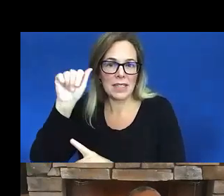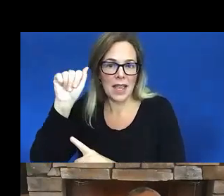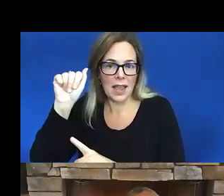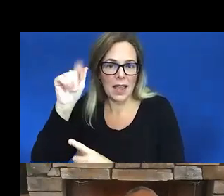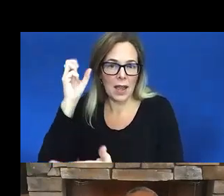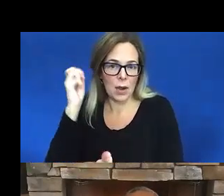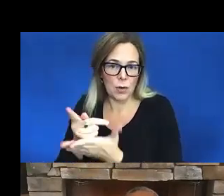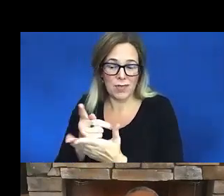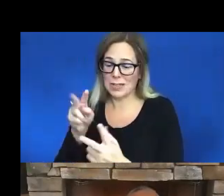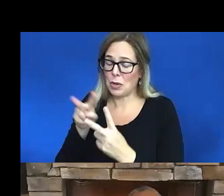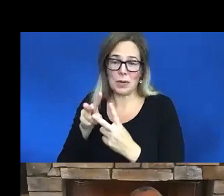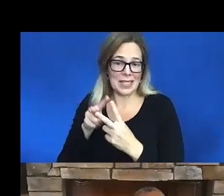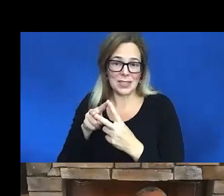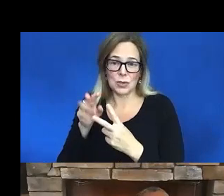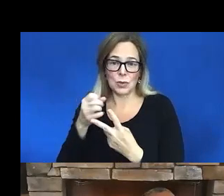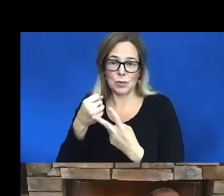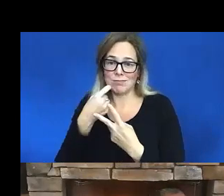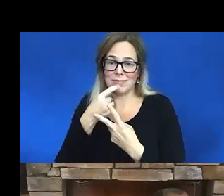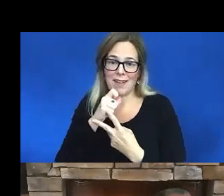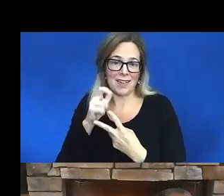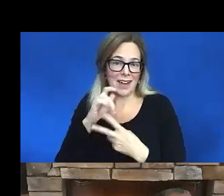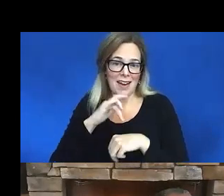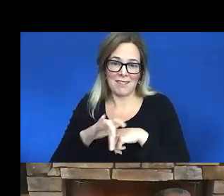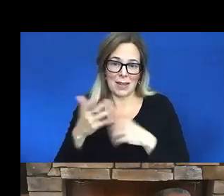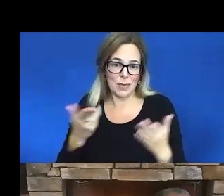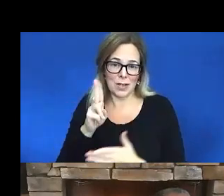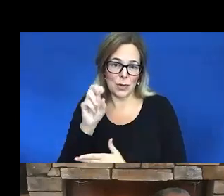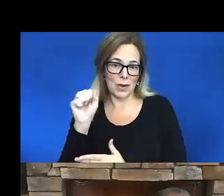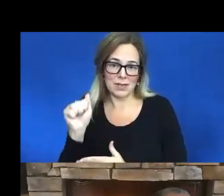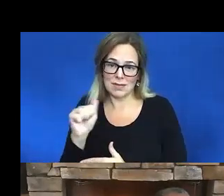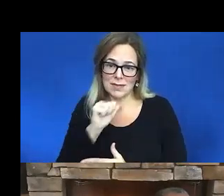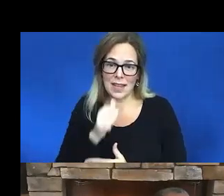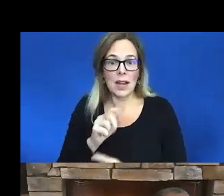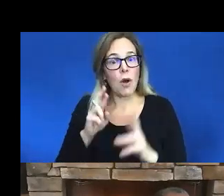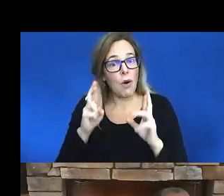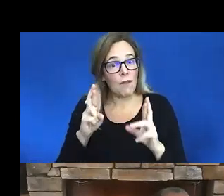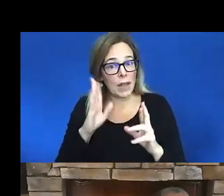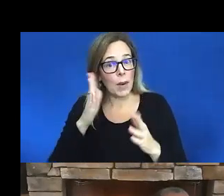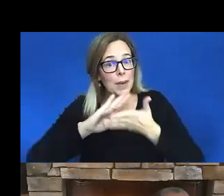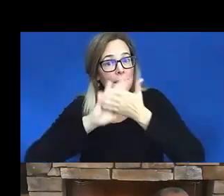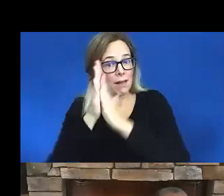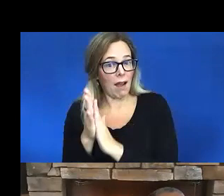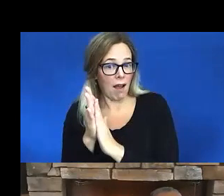for use in the United States yet, but hopefully will become good tools in our treatment